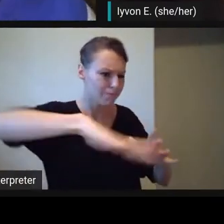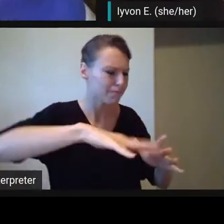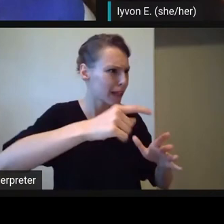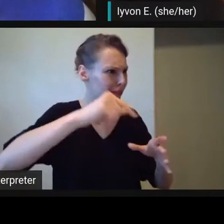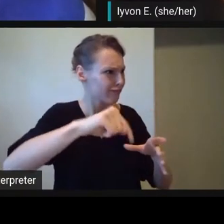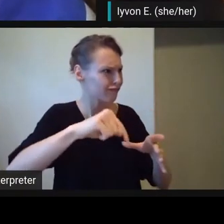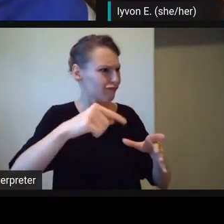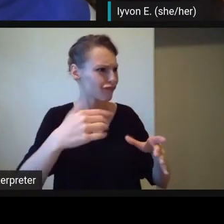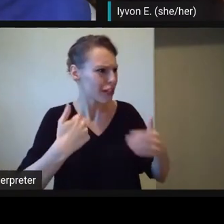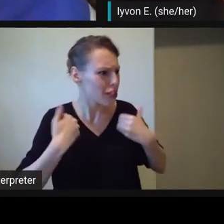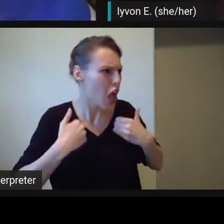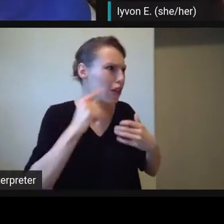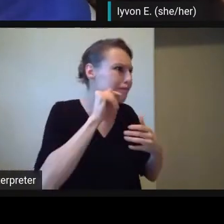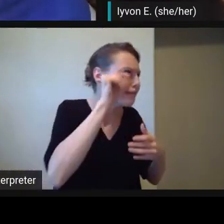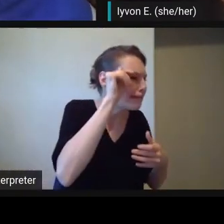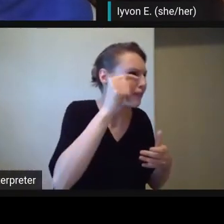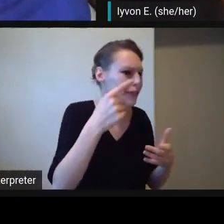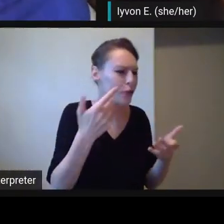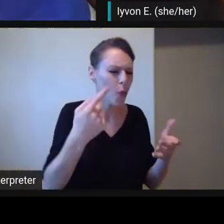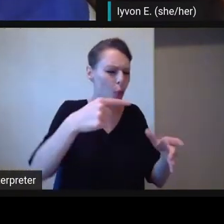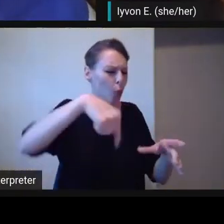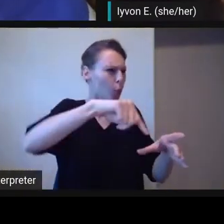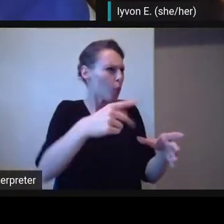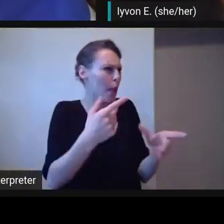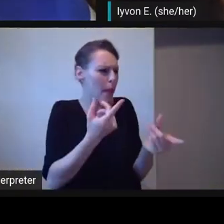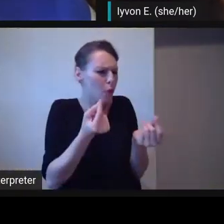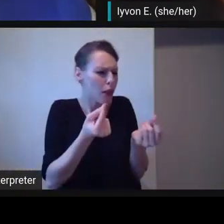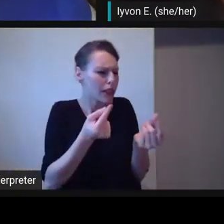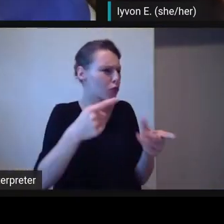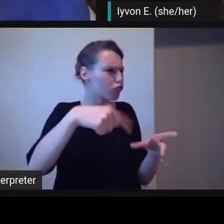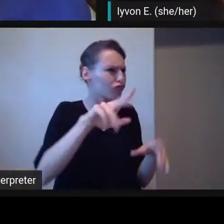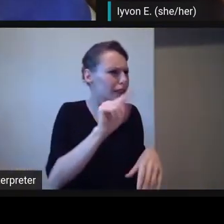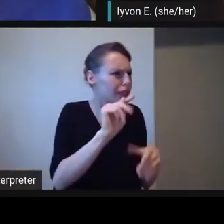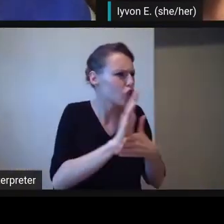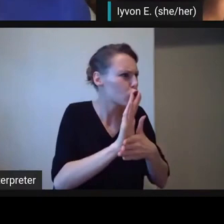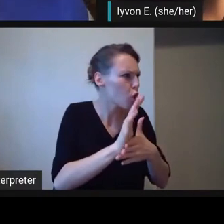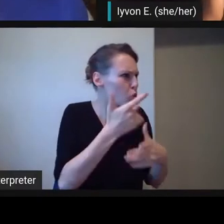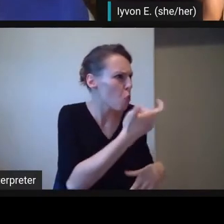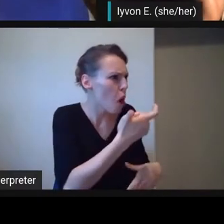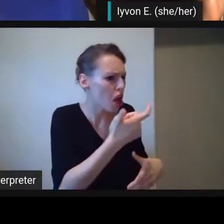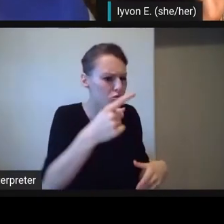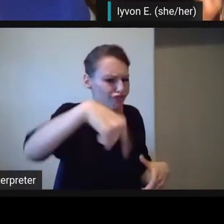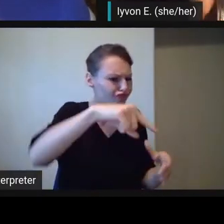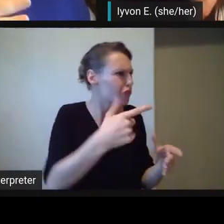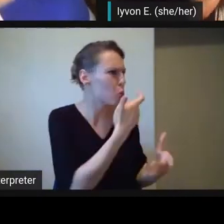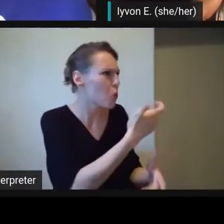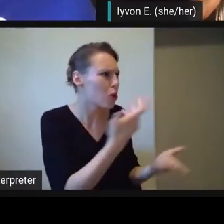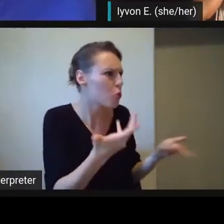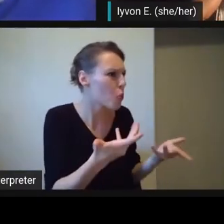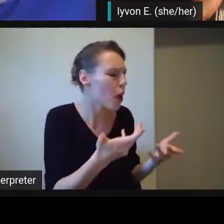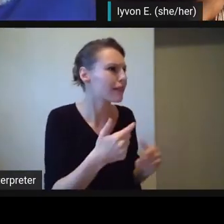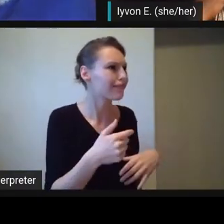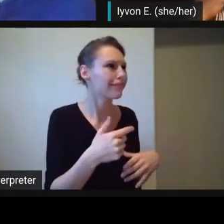new references? What are the shows they're watching? What is the music listening to? And particularly that's, you know, as